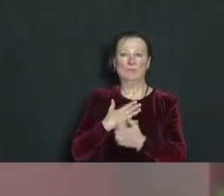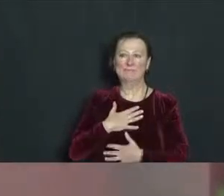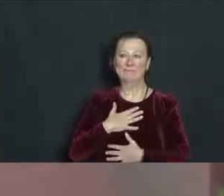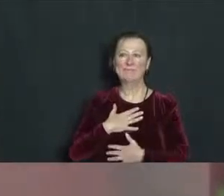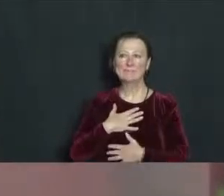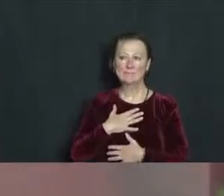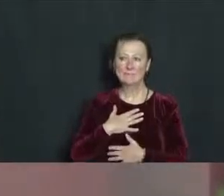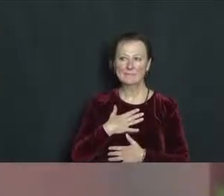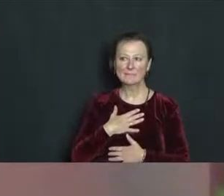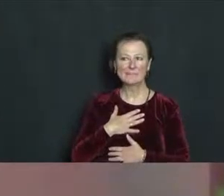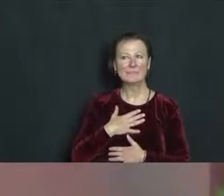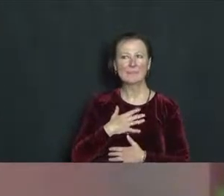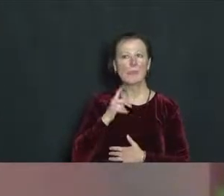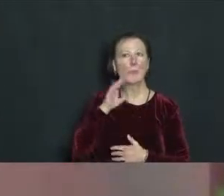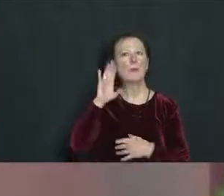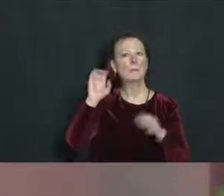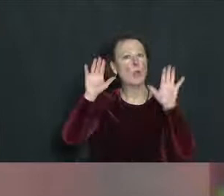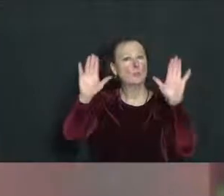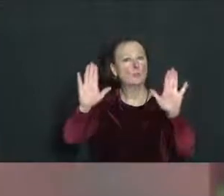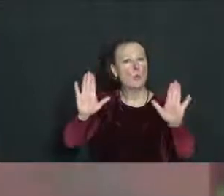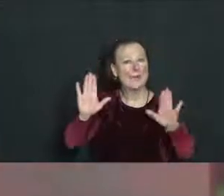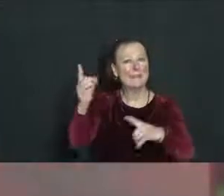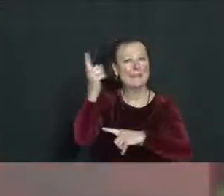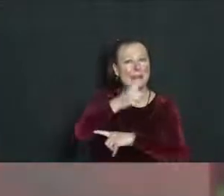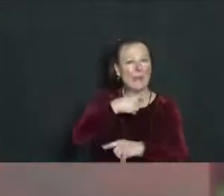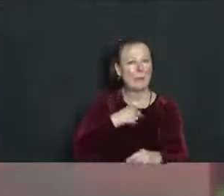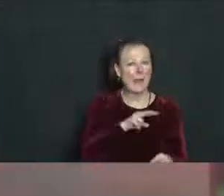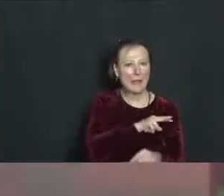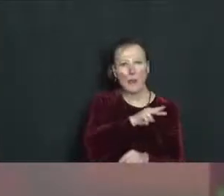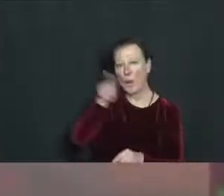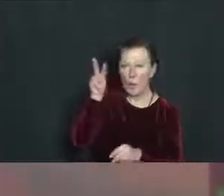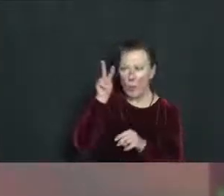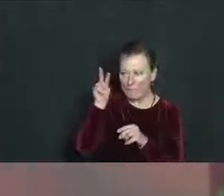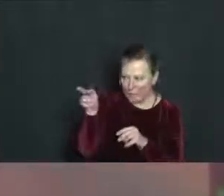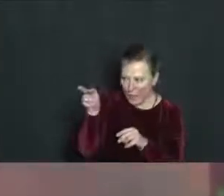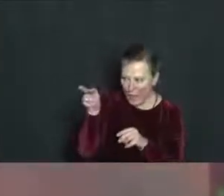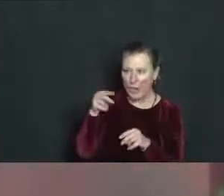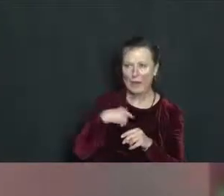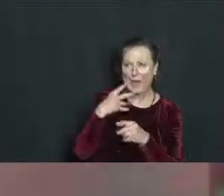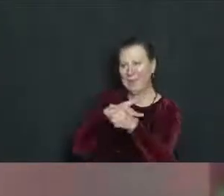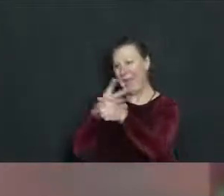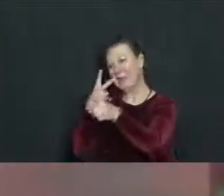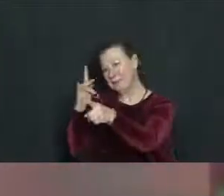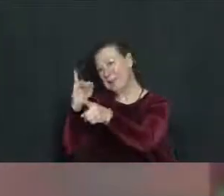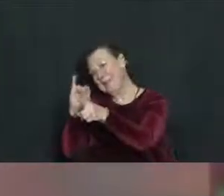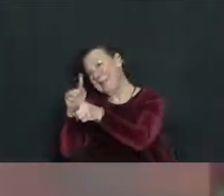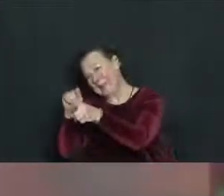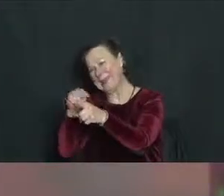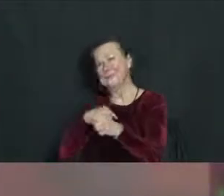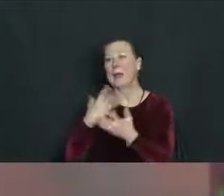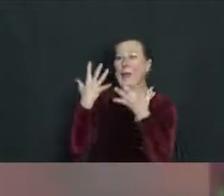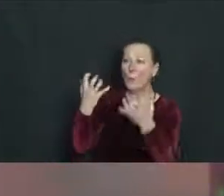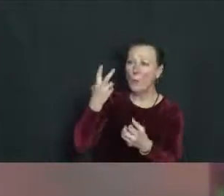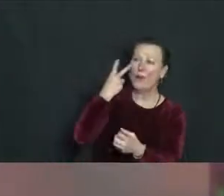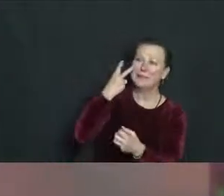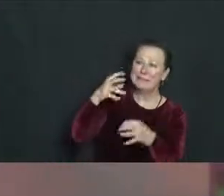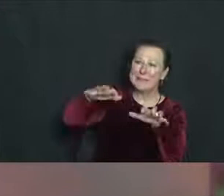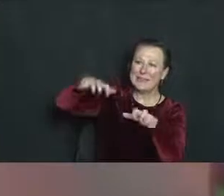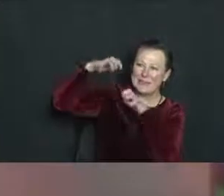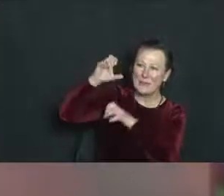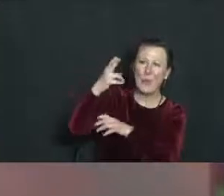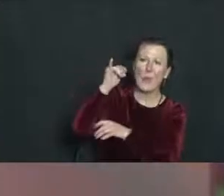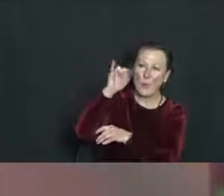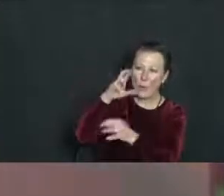What a great day it's going to be when I can look over there. I like seeing Kit, but I would like to see a choir with you, Kit. It's going to